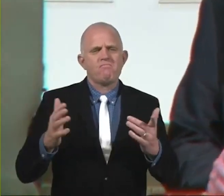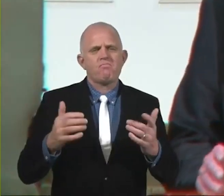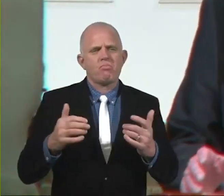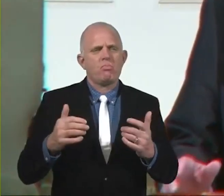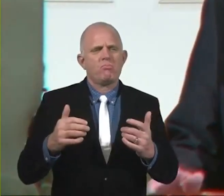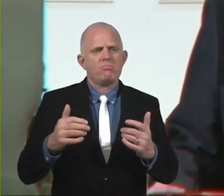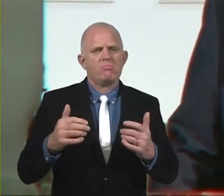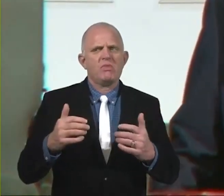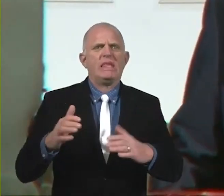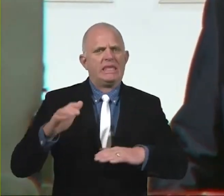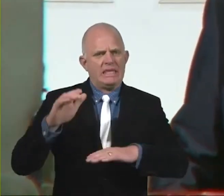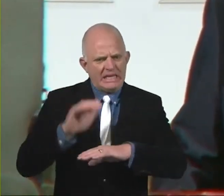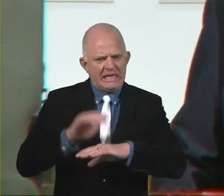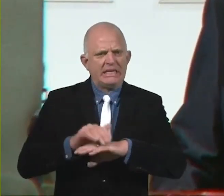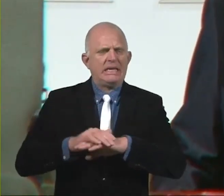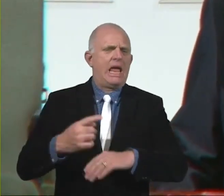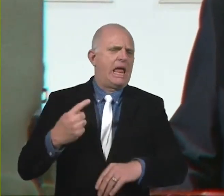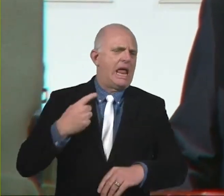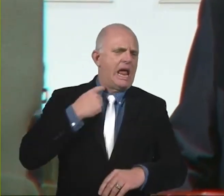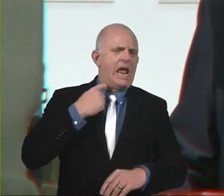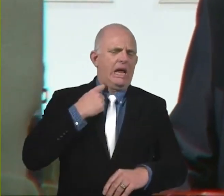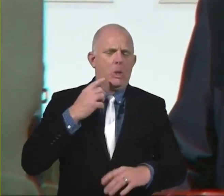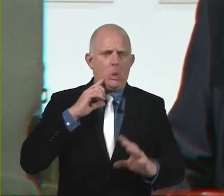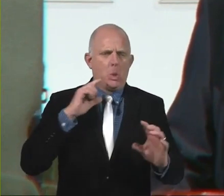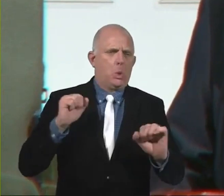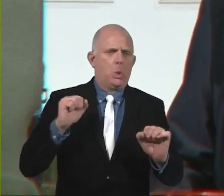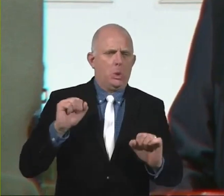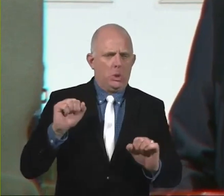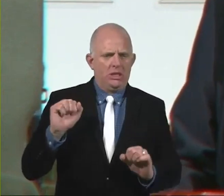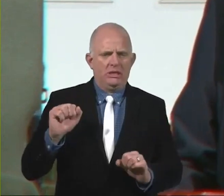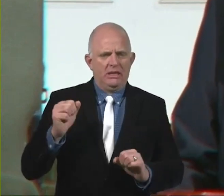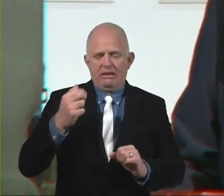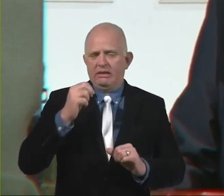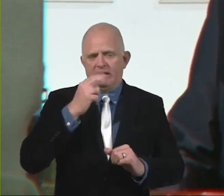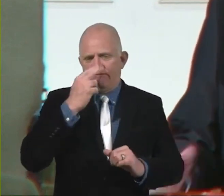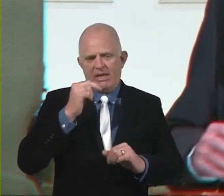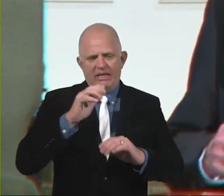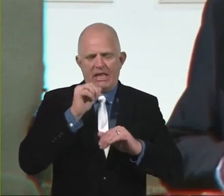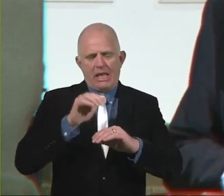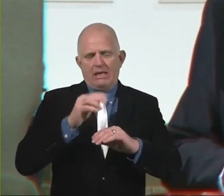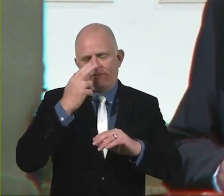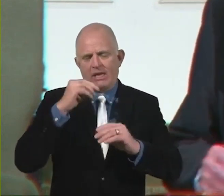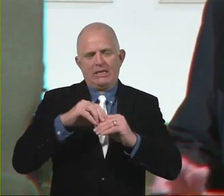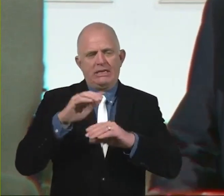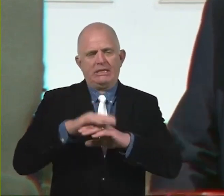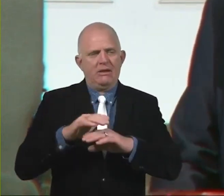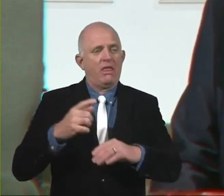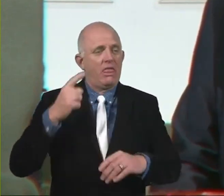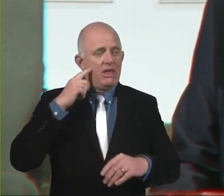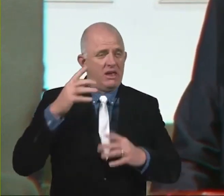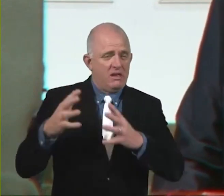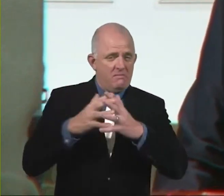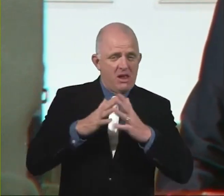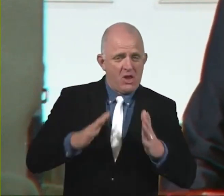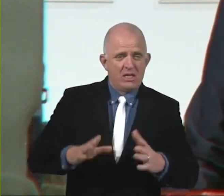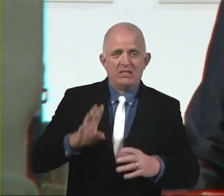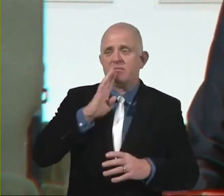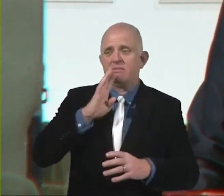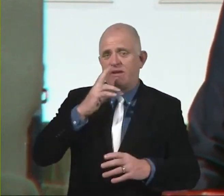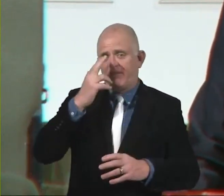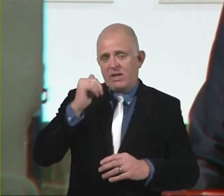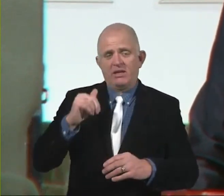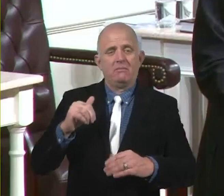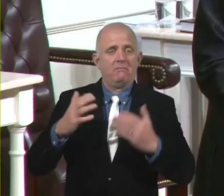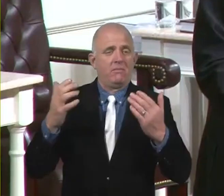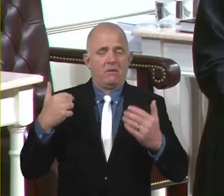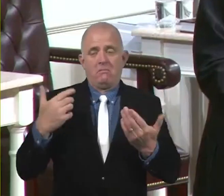English voice. And, you know, they talk funny over there, you know. They think we talk funny. Maybe we do. I don't